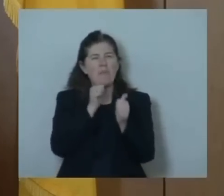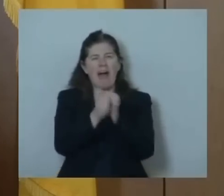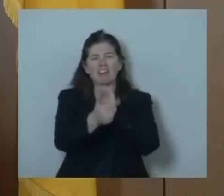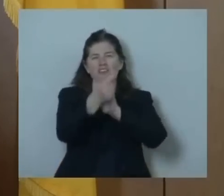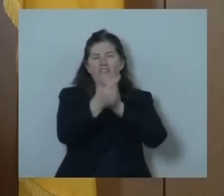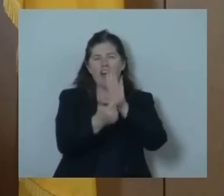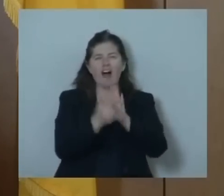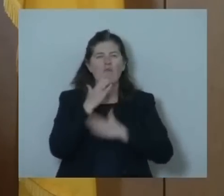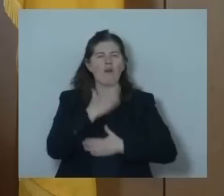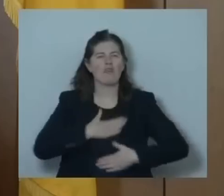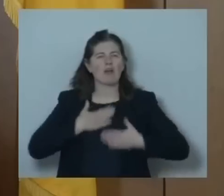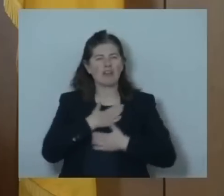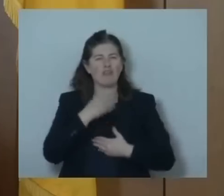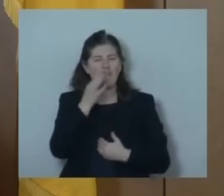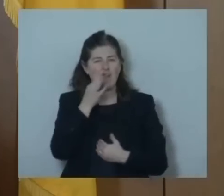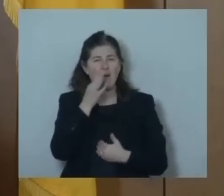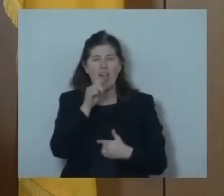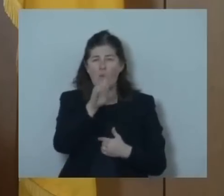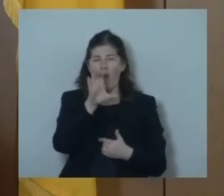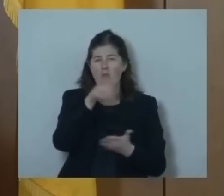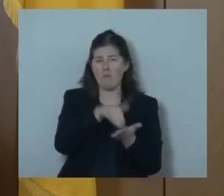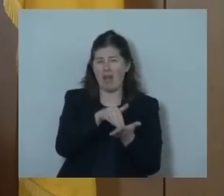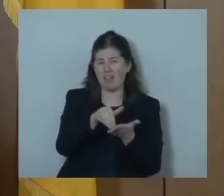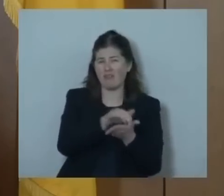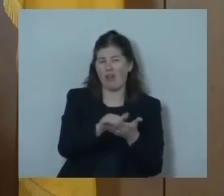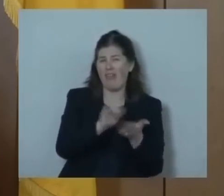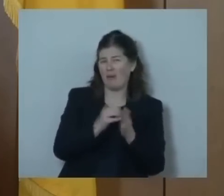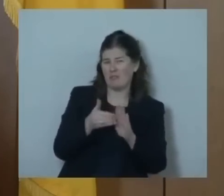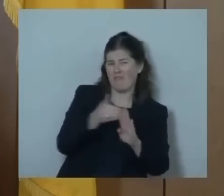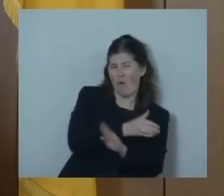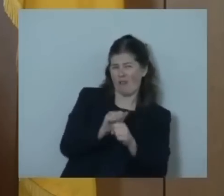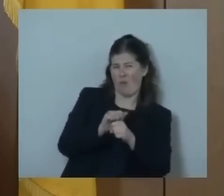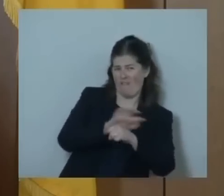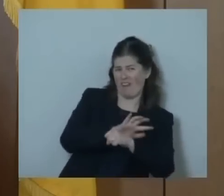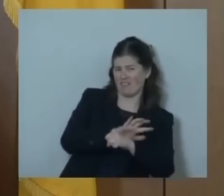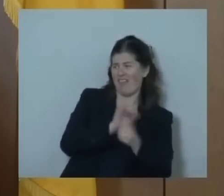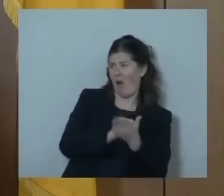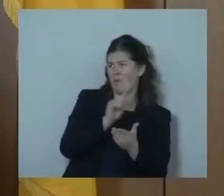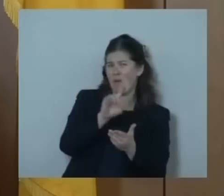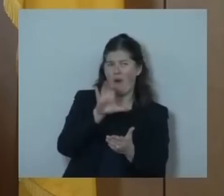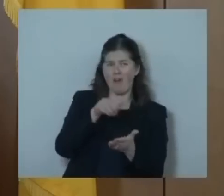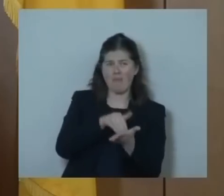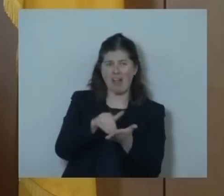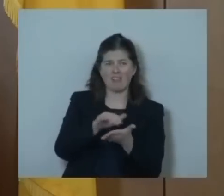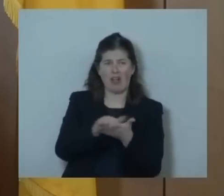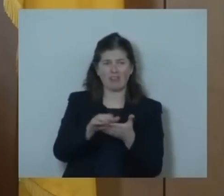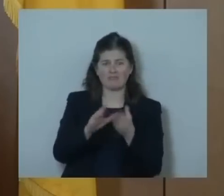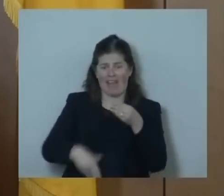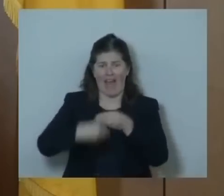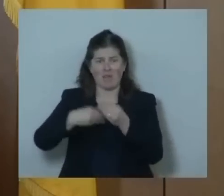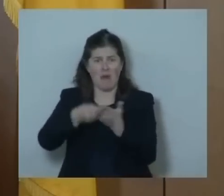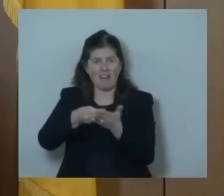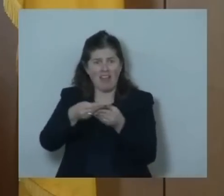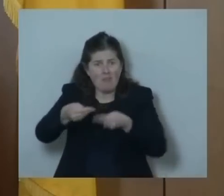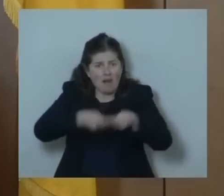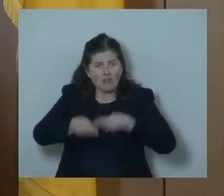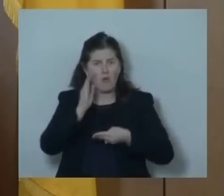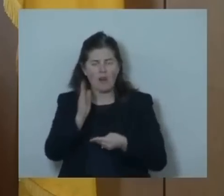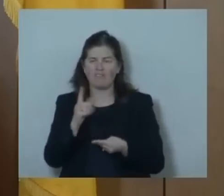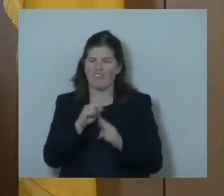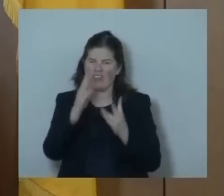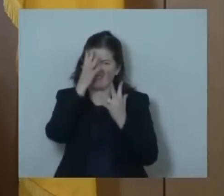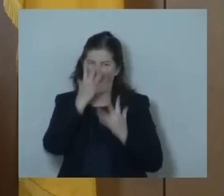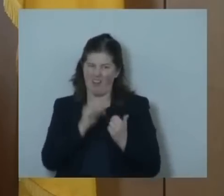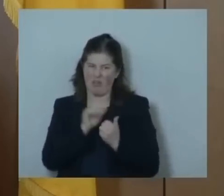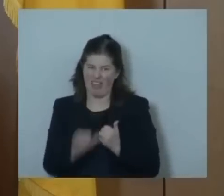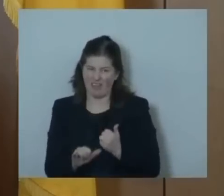would be $100 million. Now, that was before COVID-19. That would be $100 million in the budget, and I'm very sad about